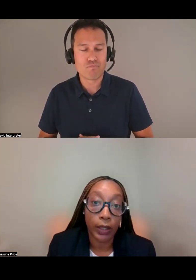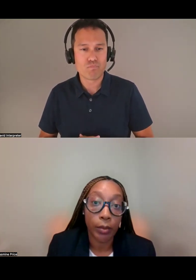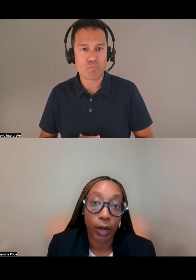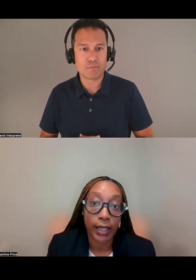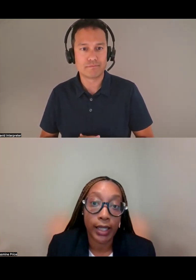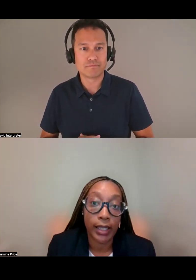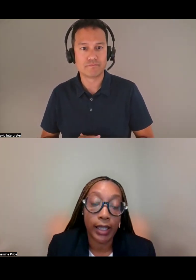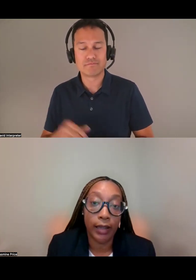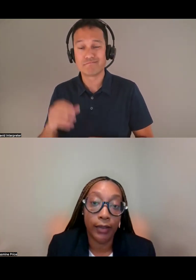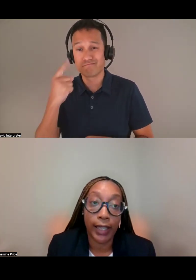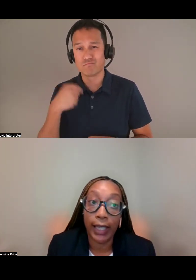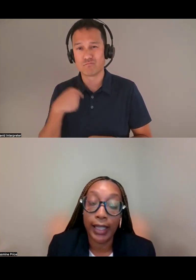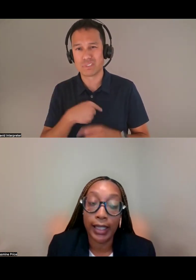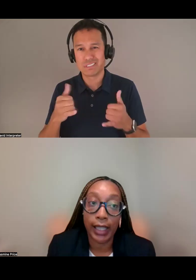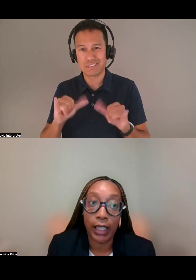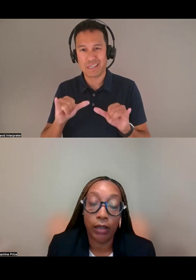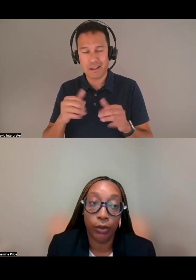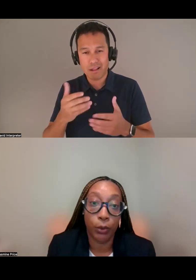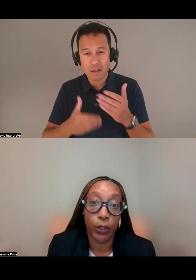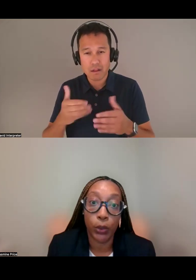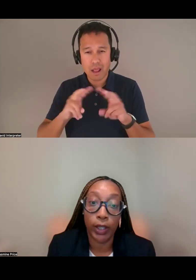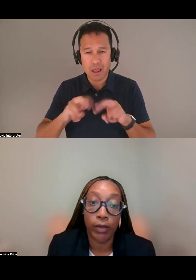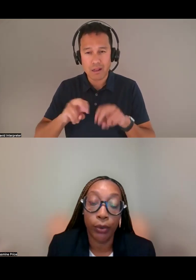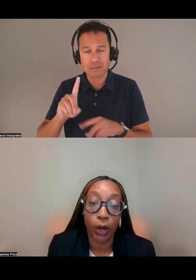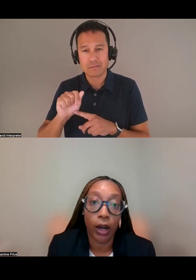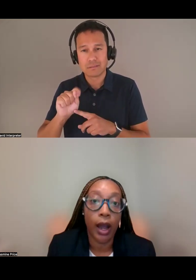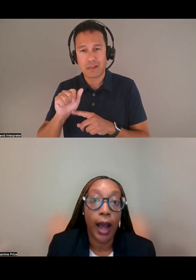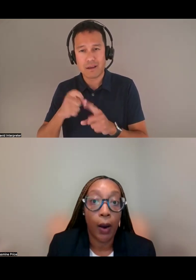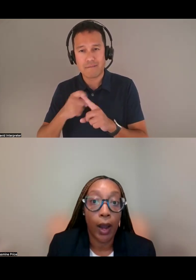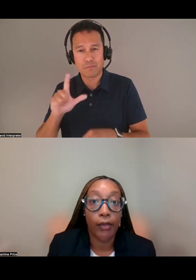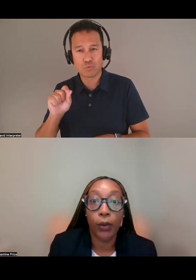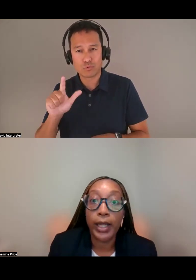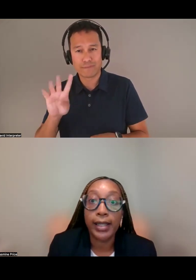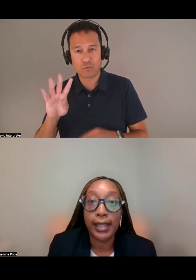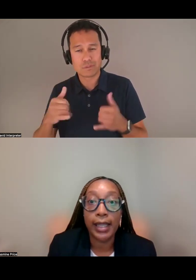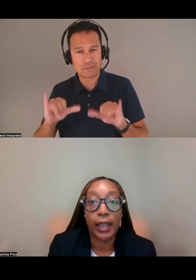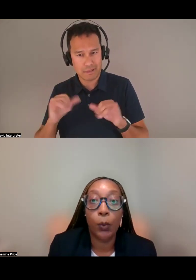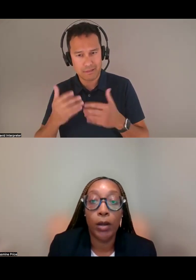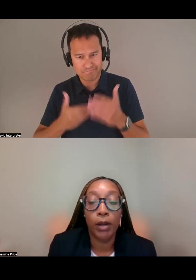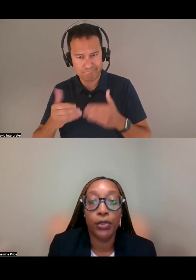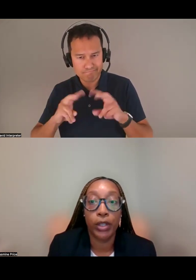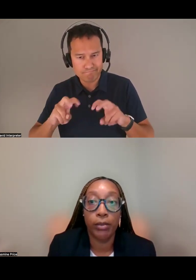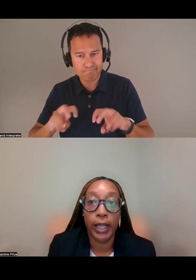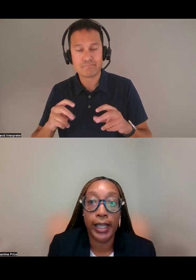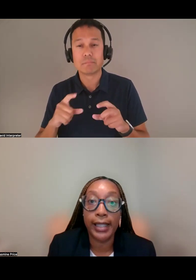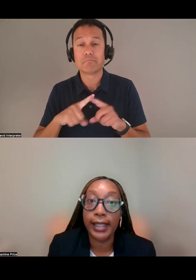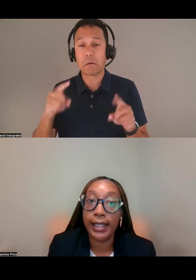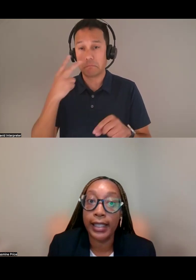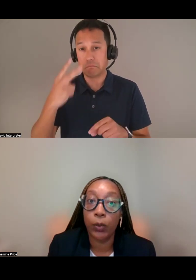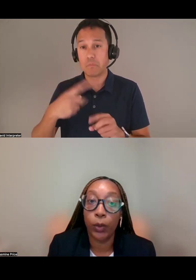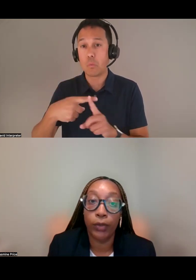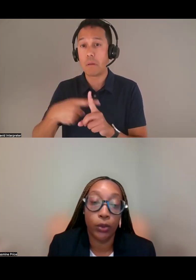We are still in the process of analyzing data from 2024. However, we can see that the 1 month screen rate